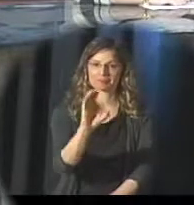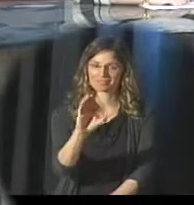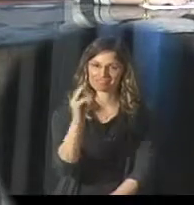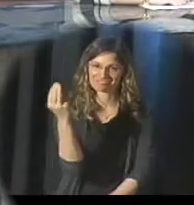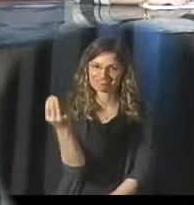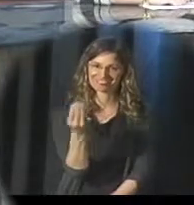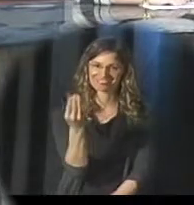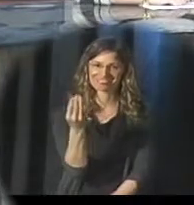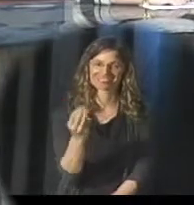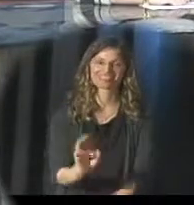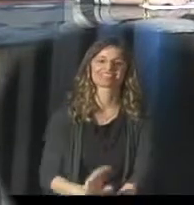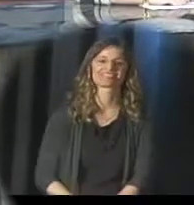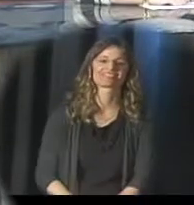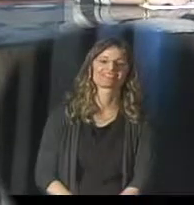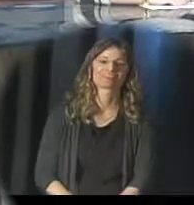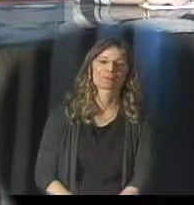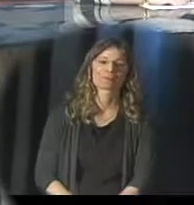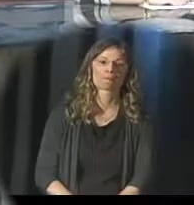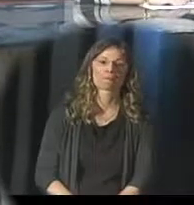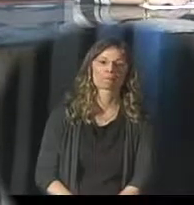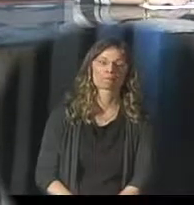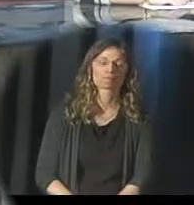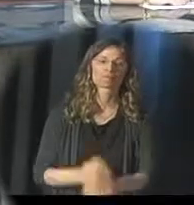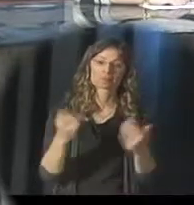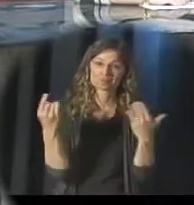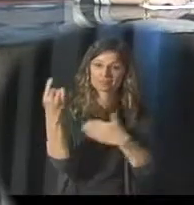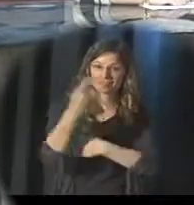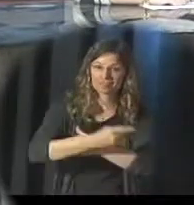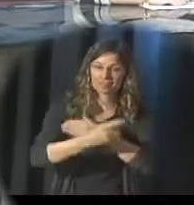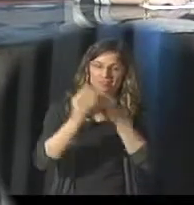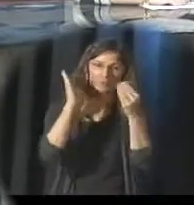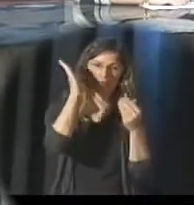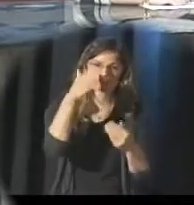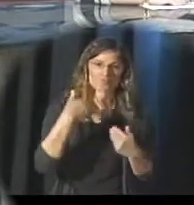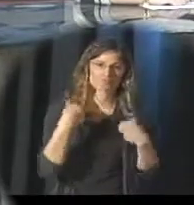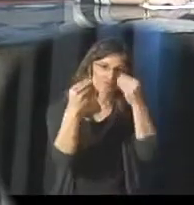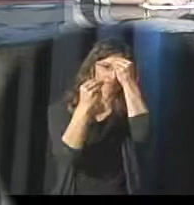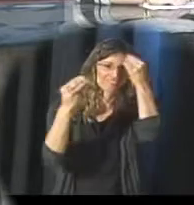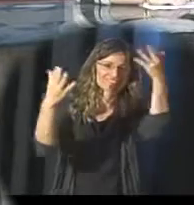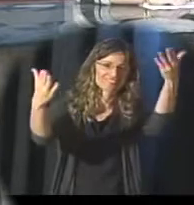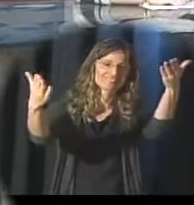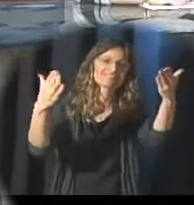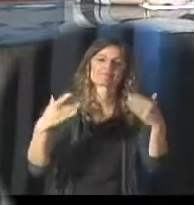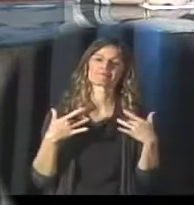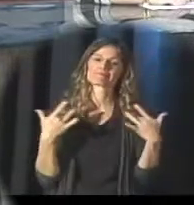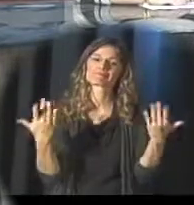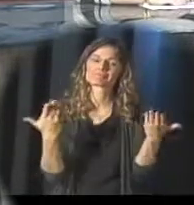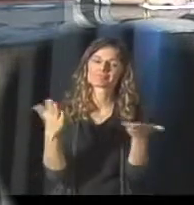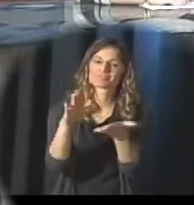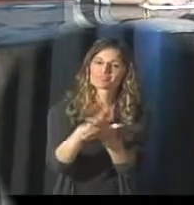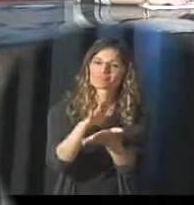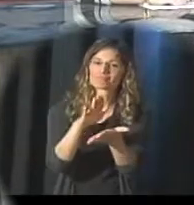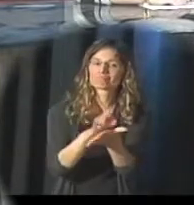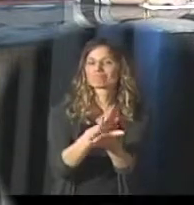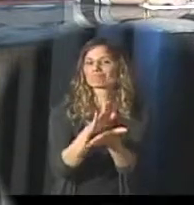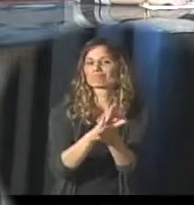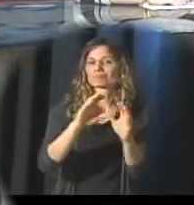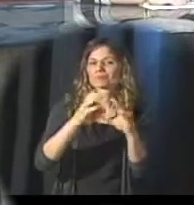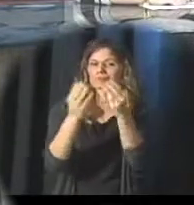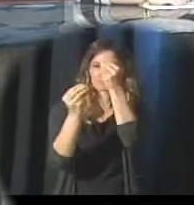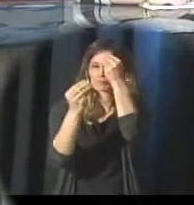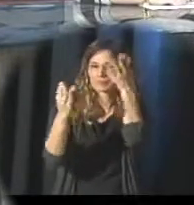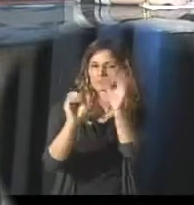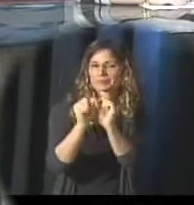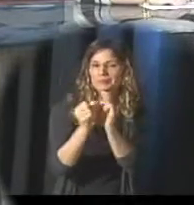Altonsey. I'm Kristen Dugan. On today's show, we will have information about upcoming dates, events, club news,